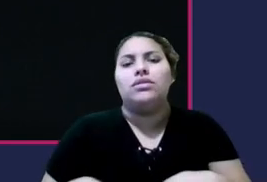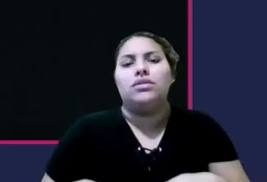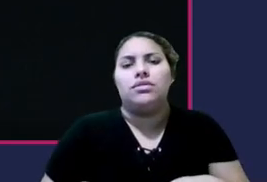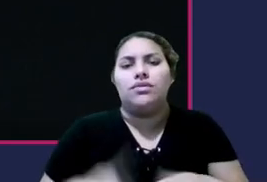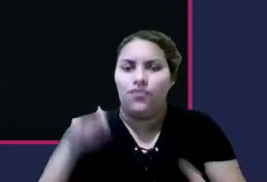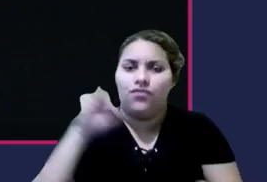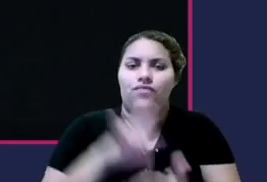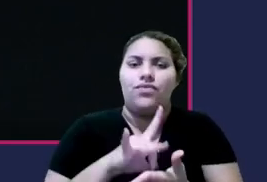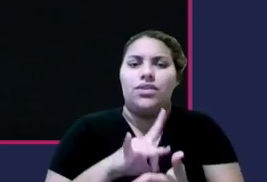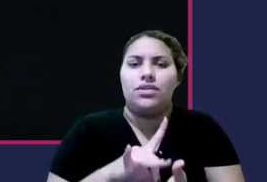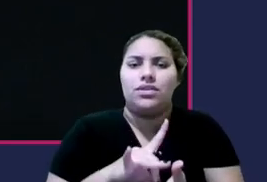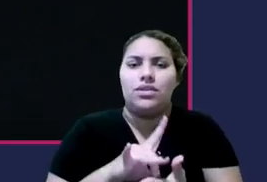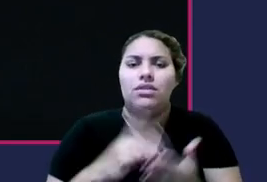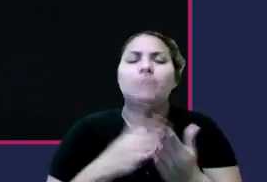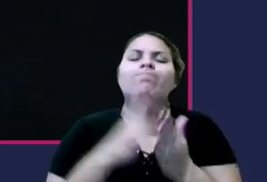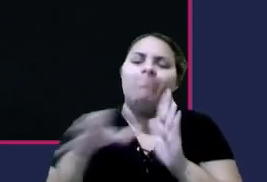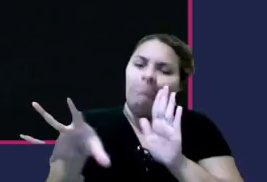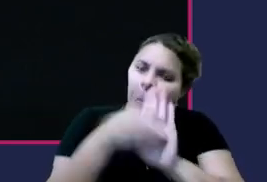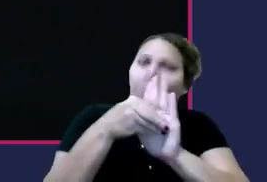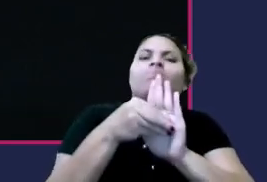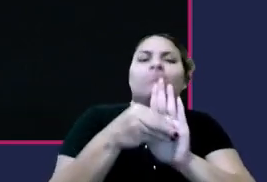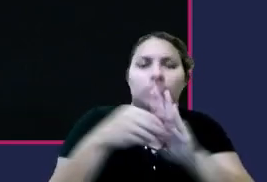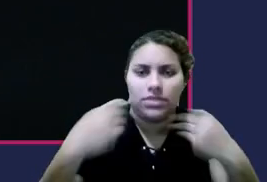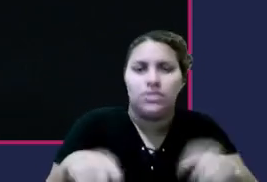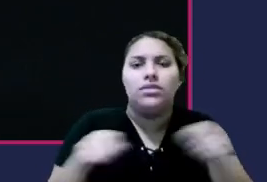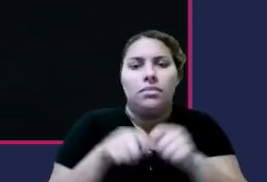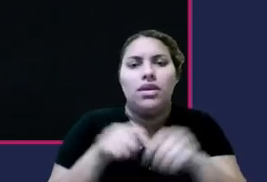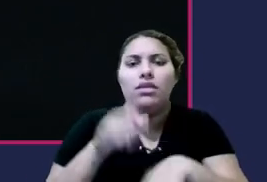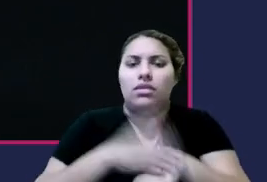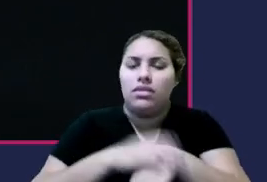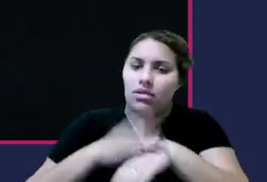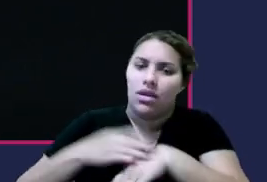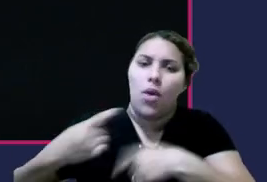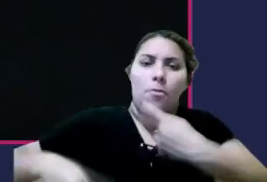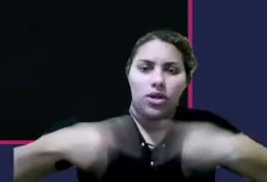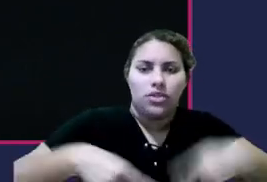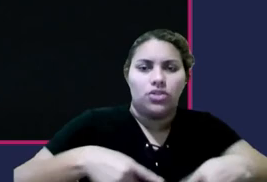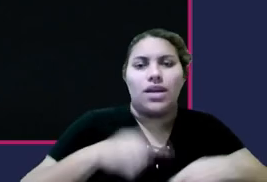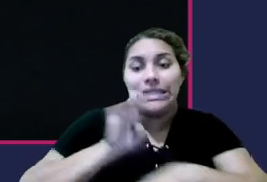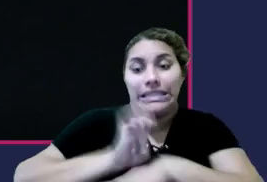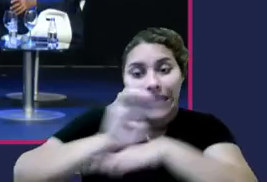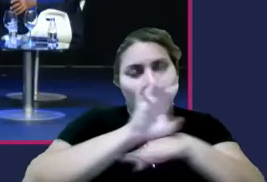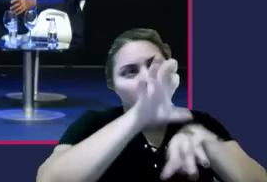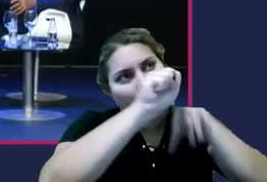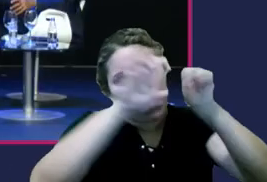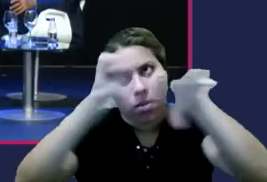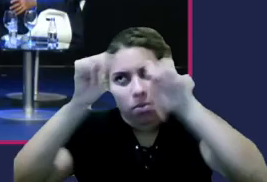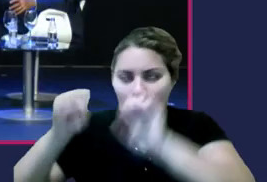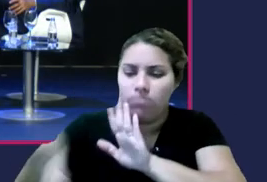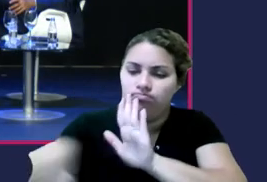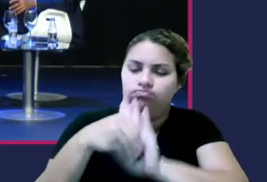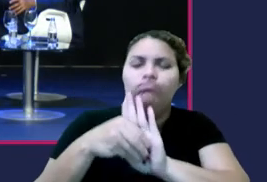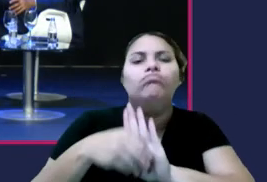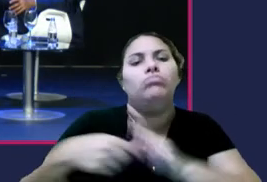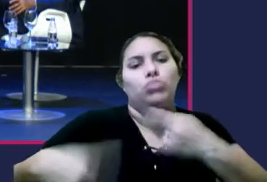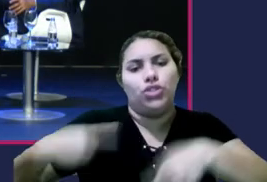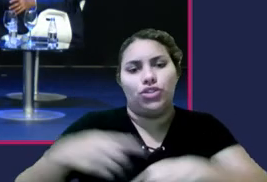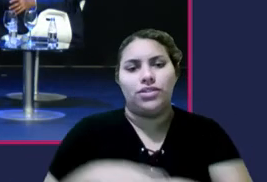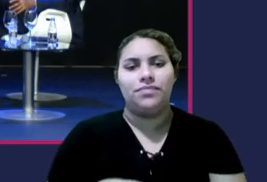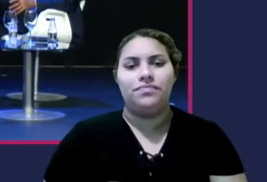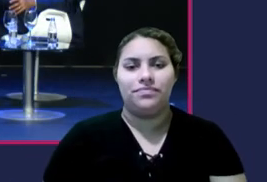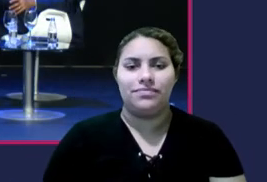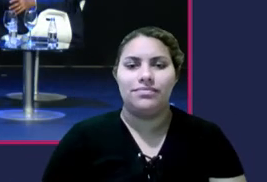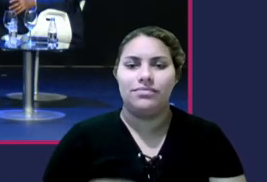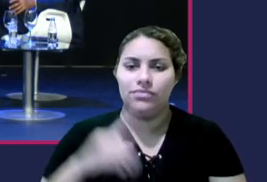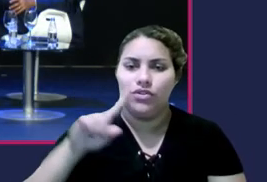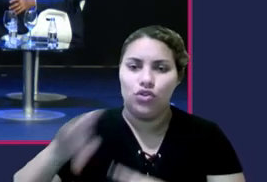Now we need to enforce this law, so we need political willingness to implement this